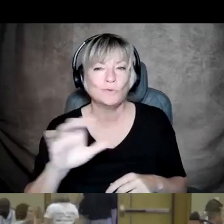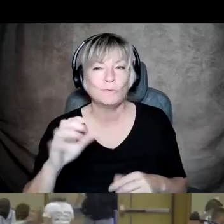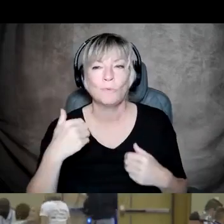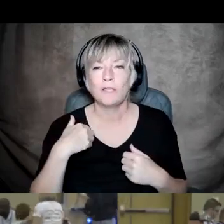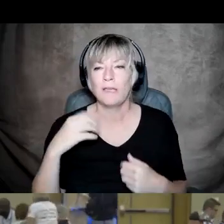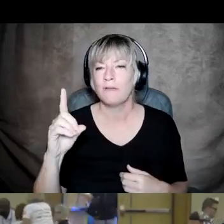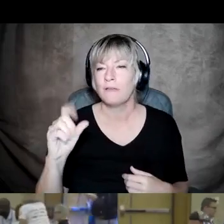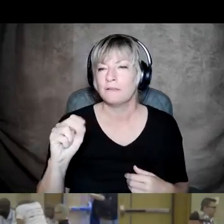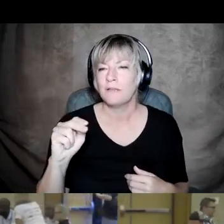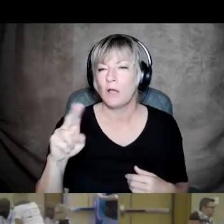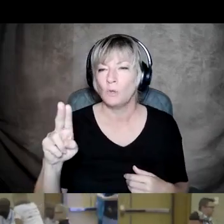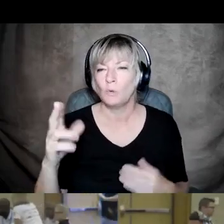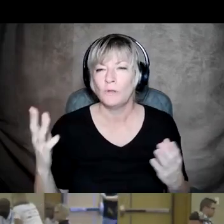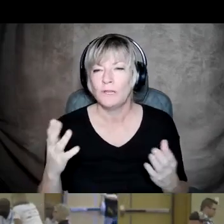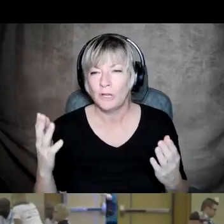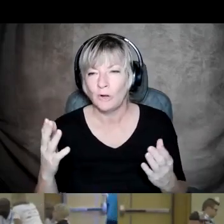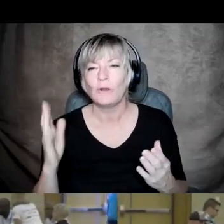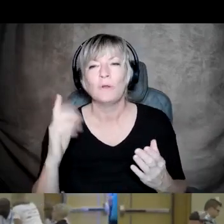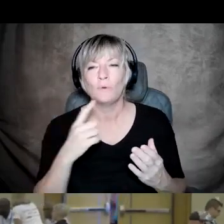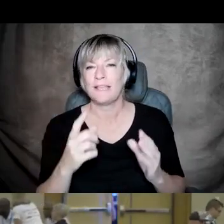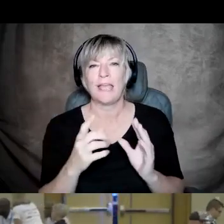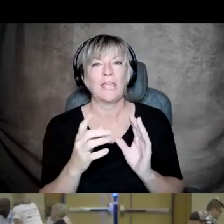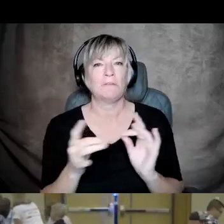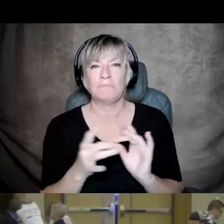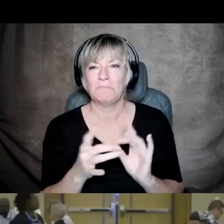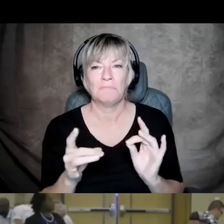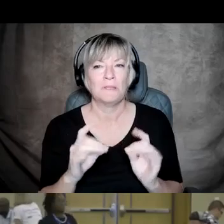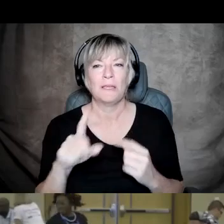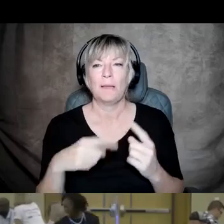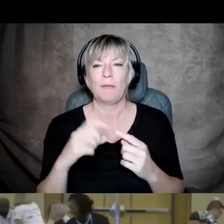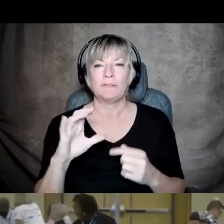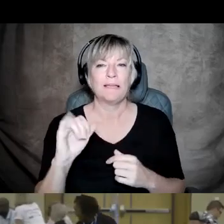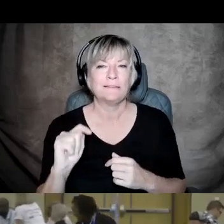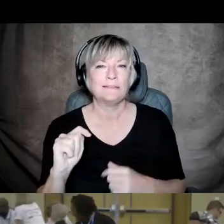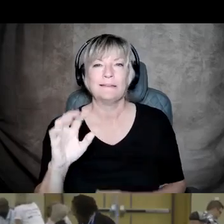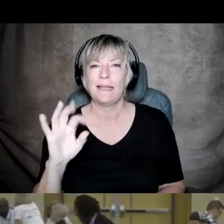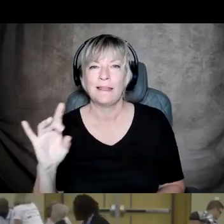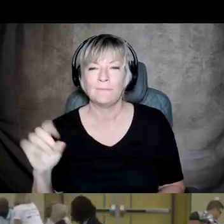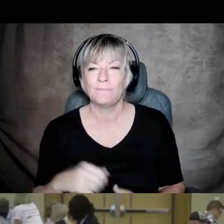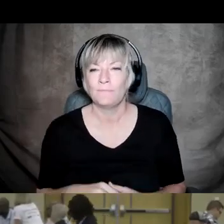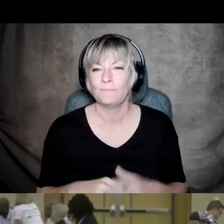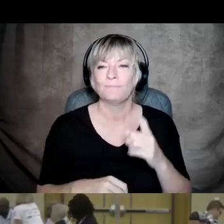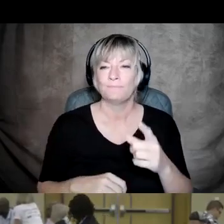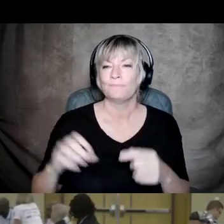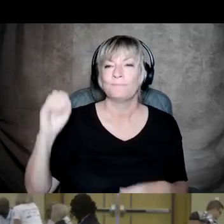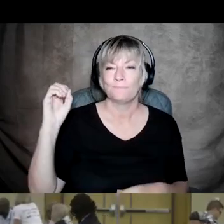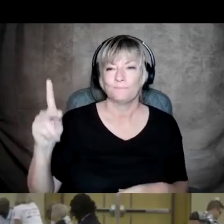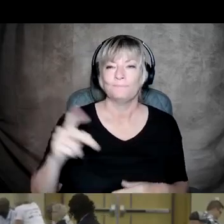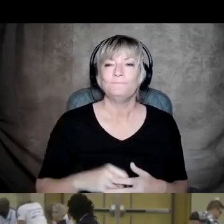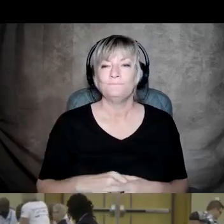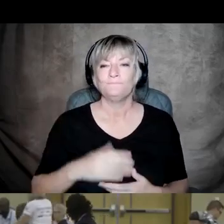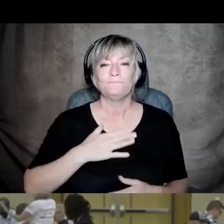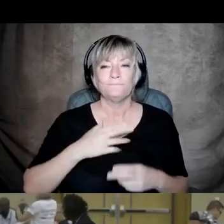Danu here from New York who's going to say a few wonderful words about CIT and 988. Okay,